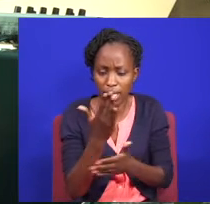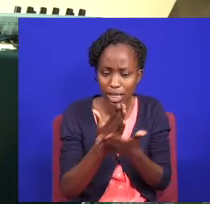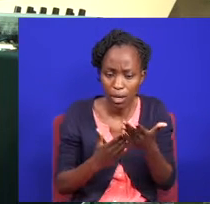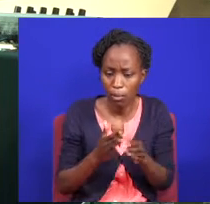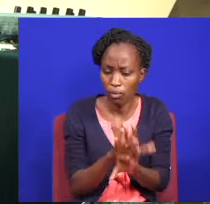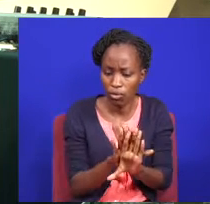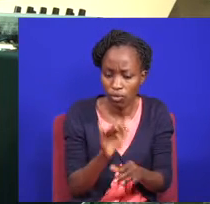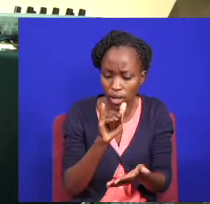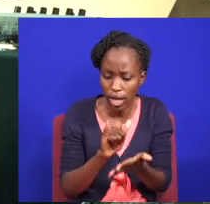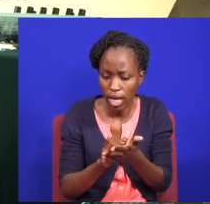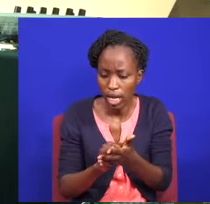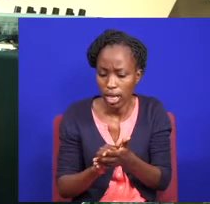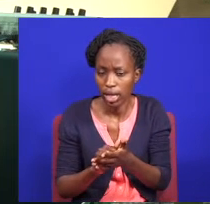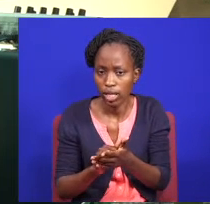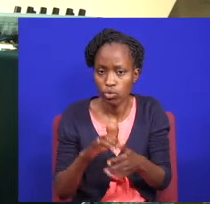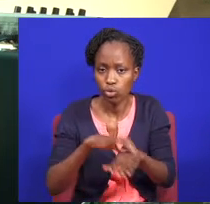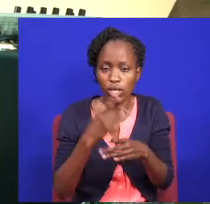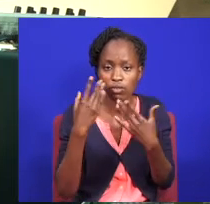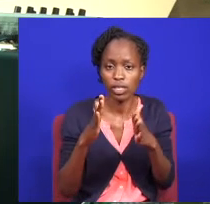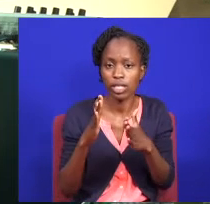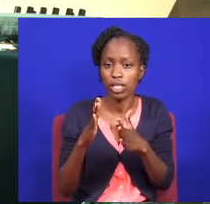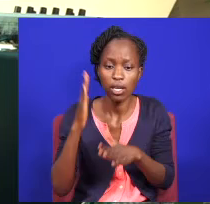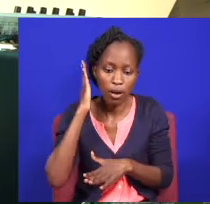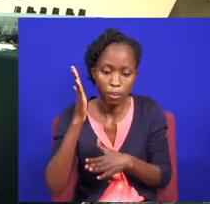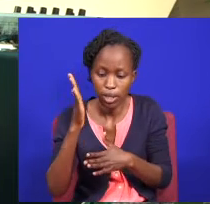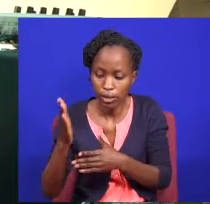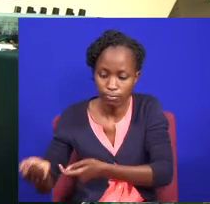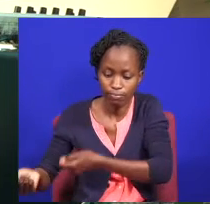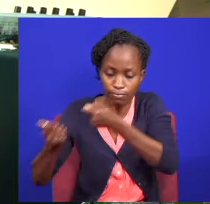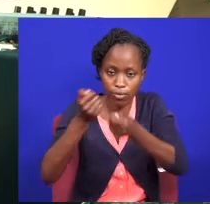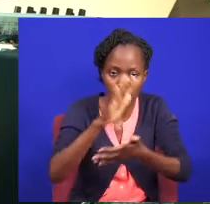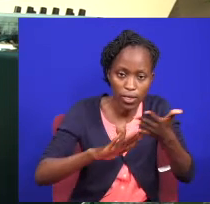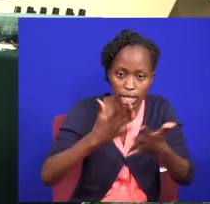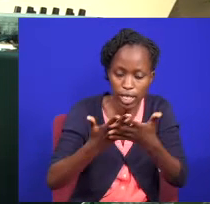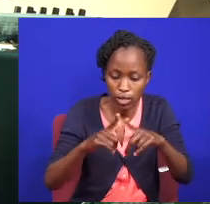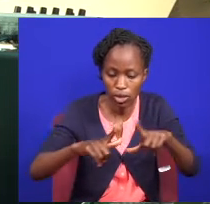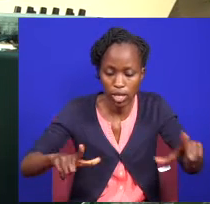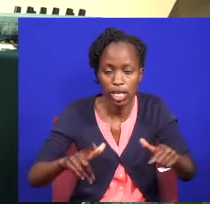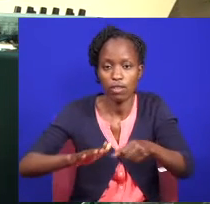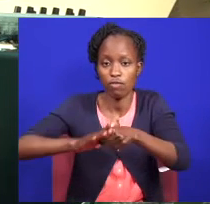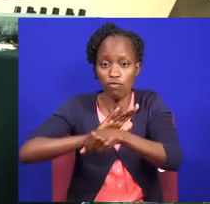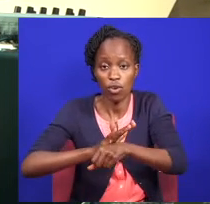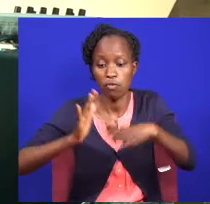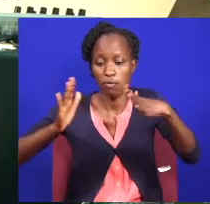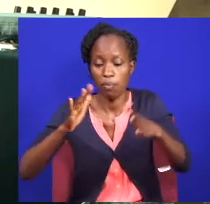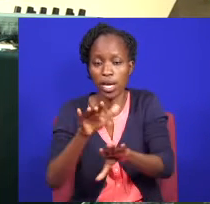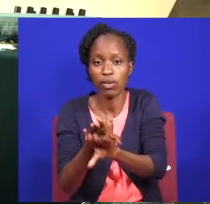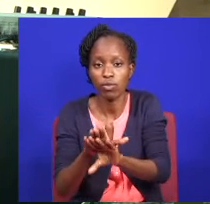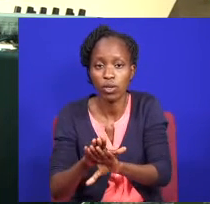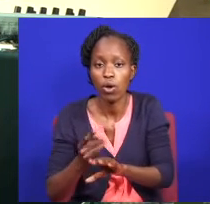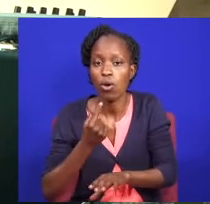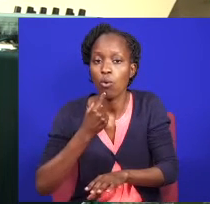caught. Simon Peter climbed aboard and dragged the net ashore. It was full of large fish,